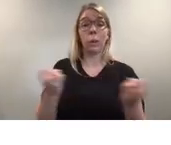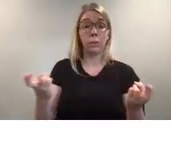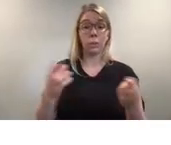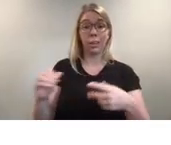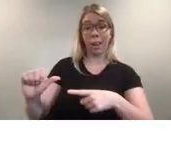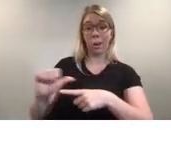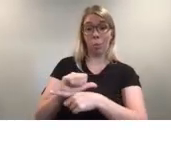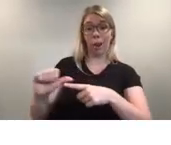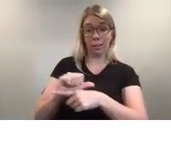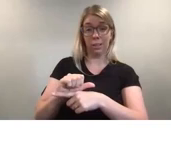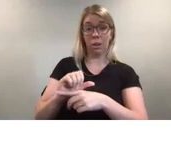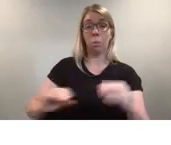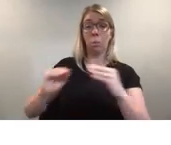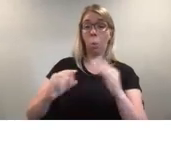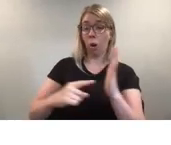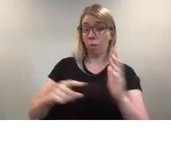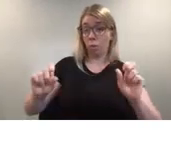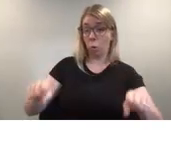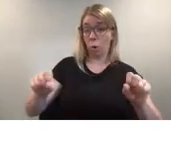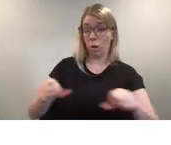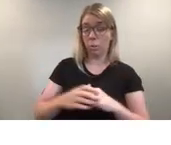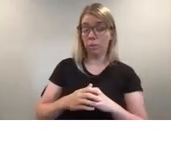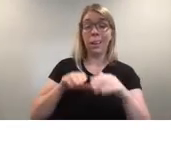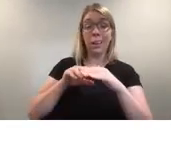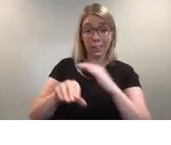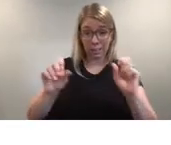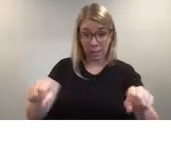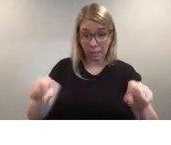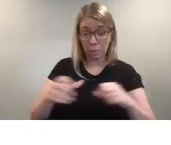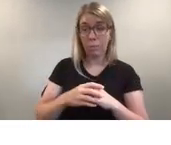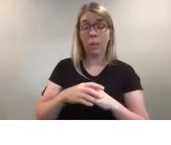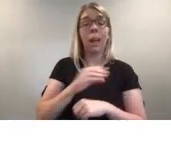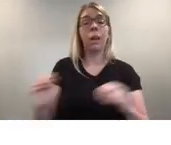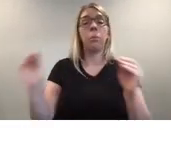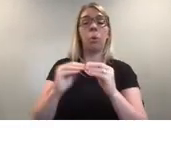more affordable, more accessible, and more inclusive.